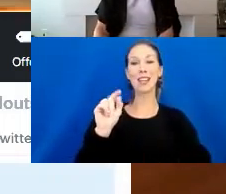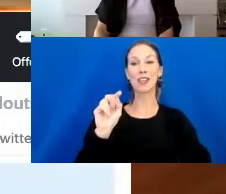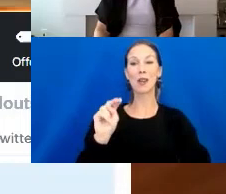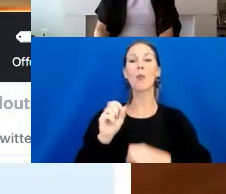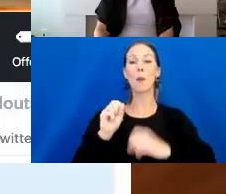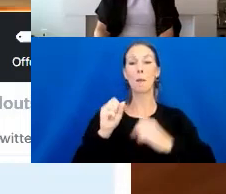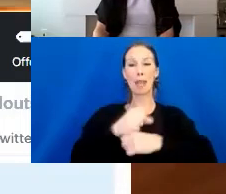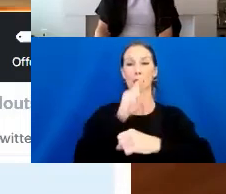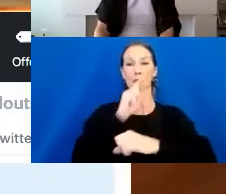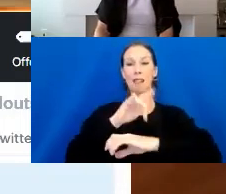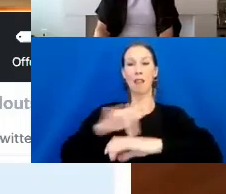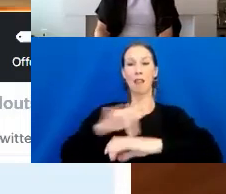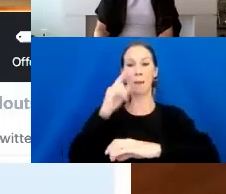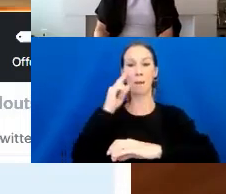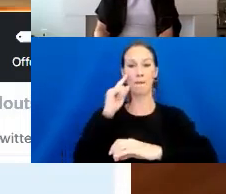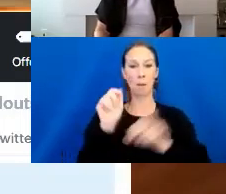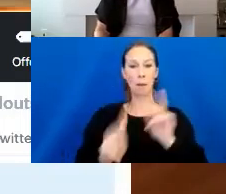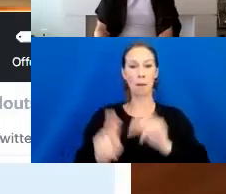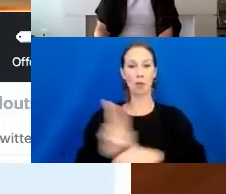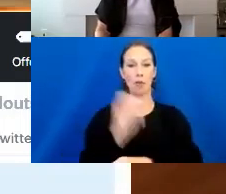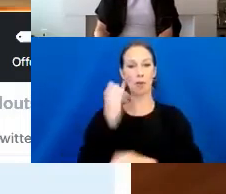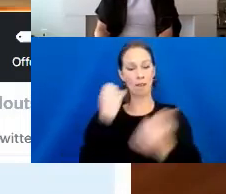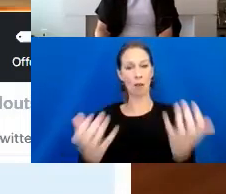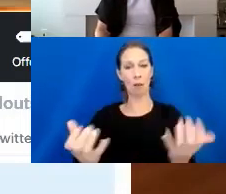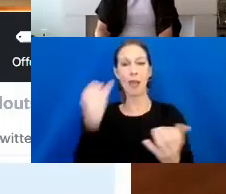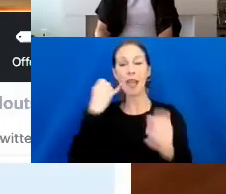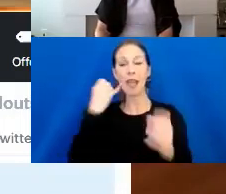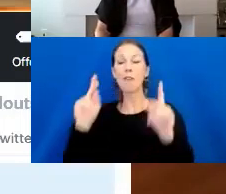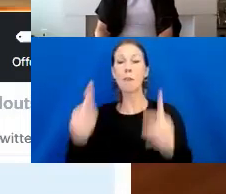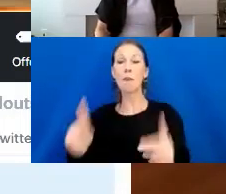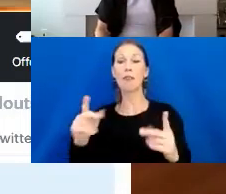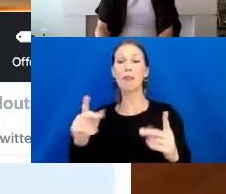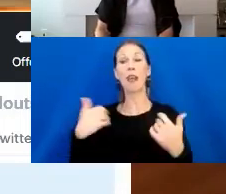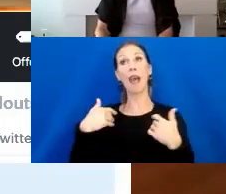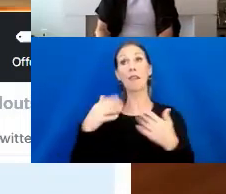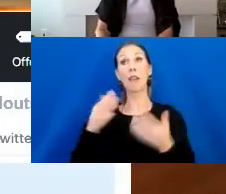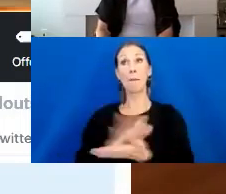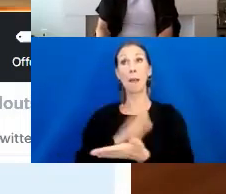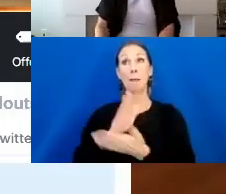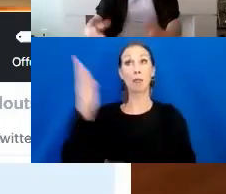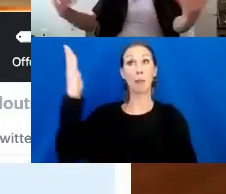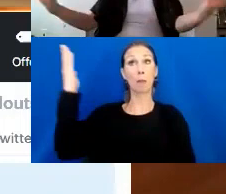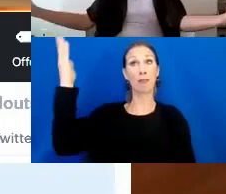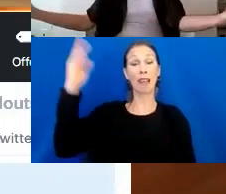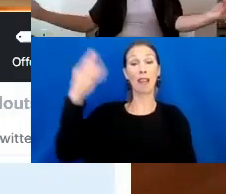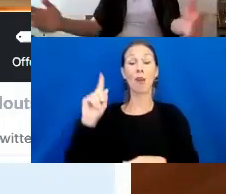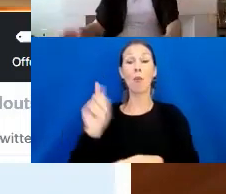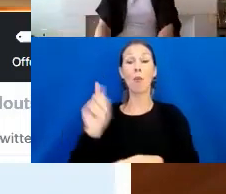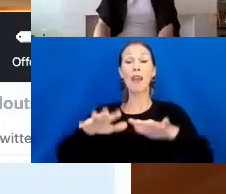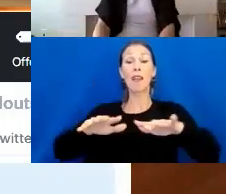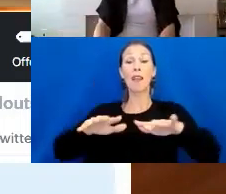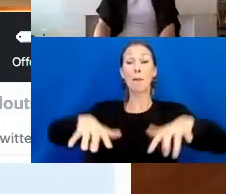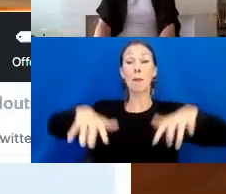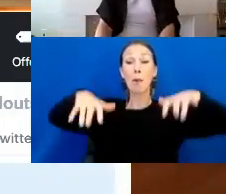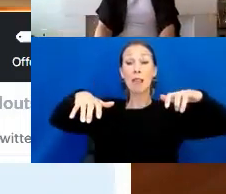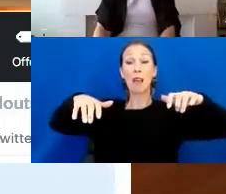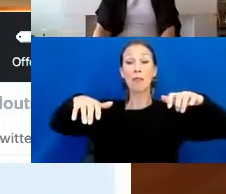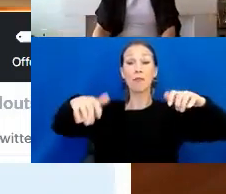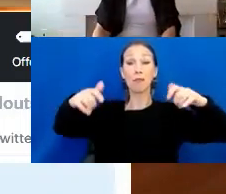substantive presentation or paper in a symposia, of course, and by design, everyone who